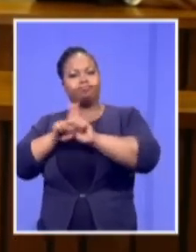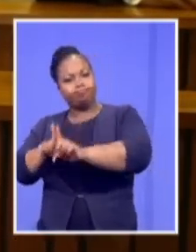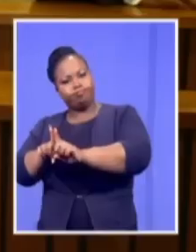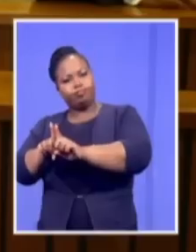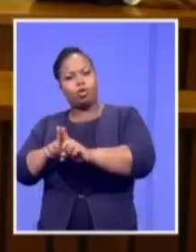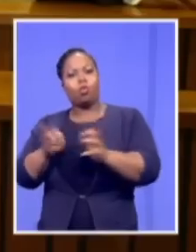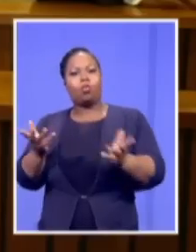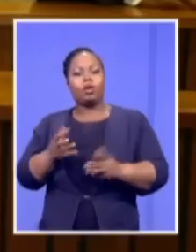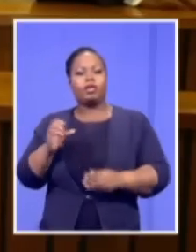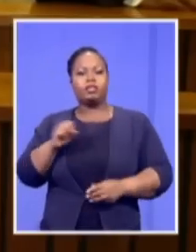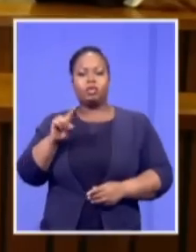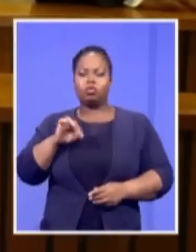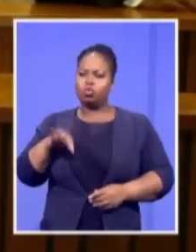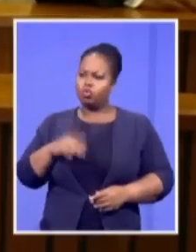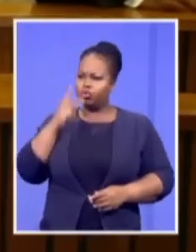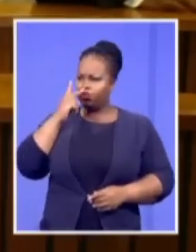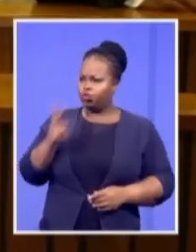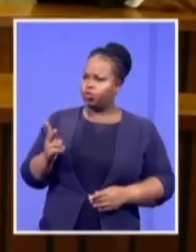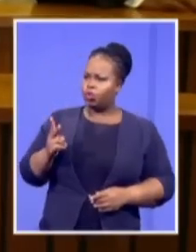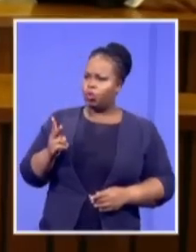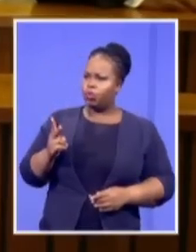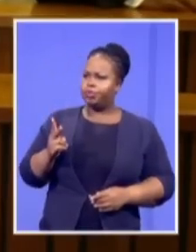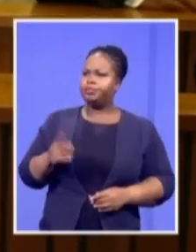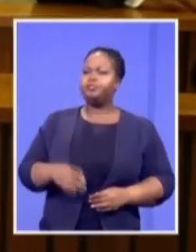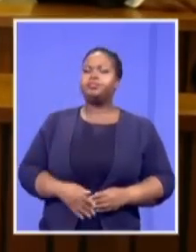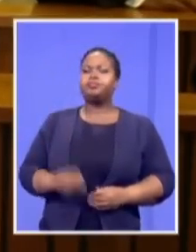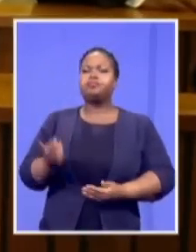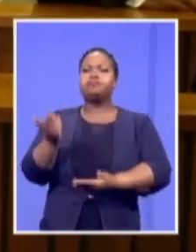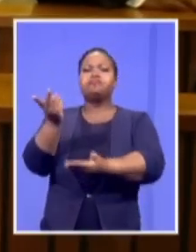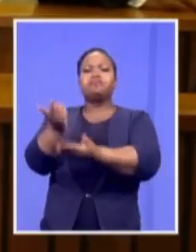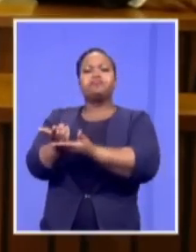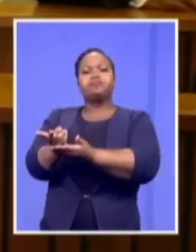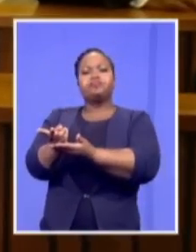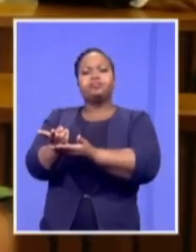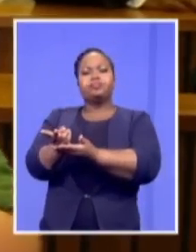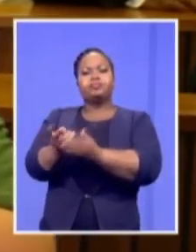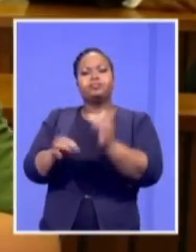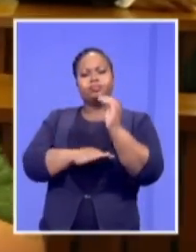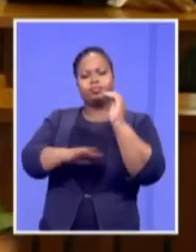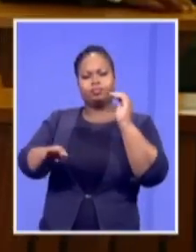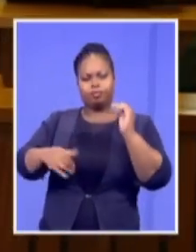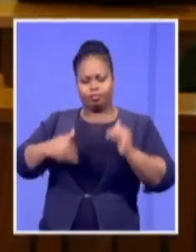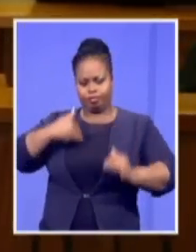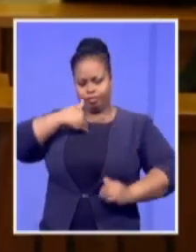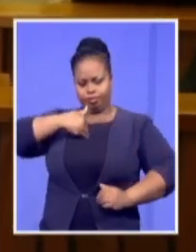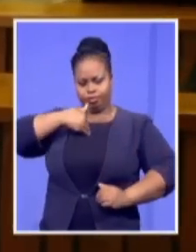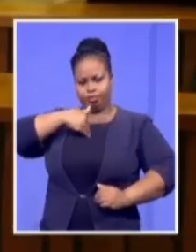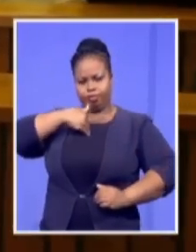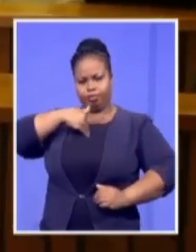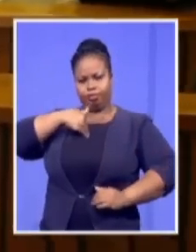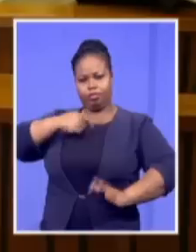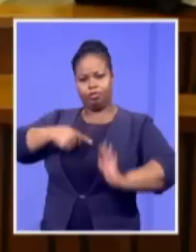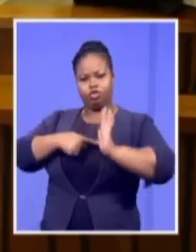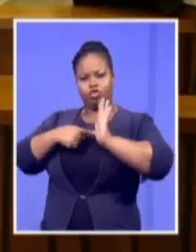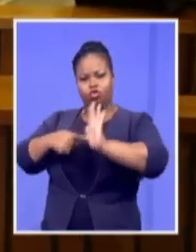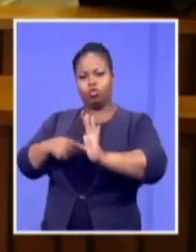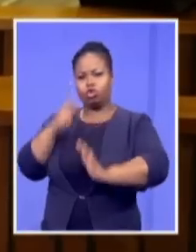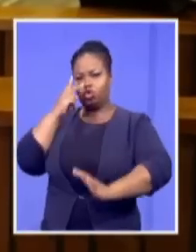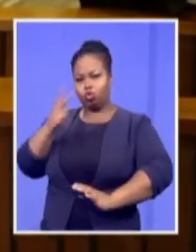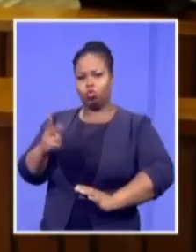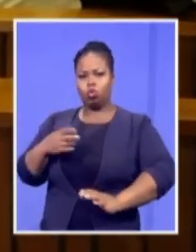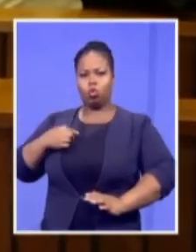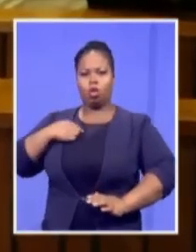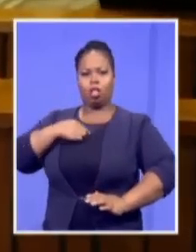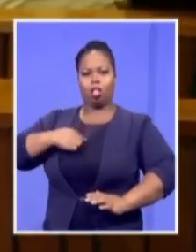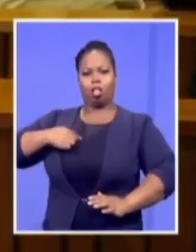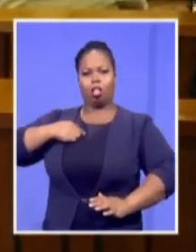says when he saw Senzo Meyiwa, Senzo was lying on the bed, and he pointed inside court, saying he'd seen a bullet